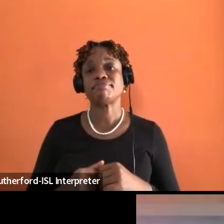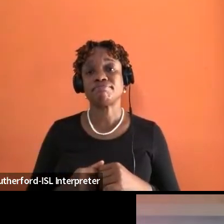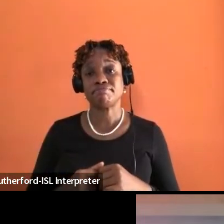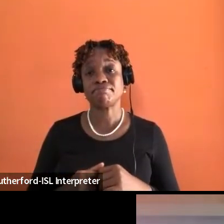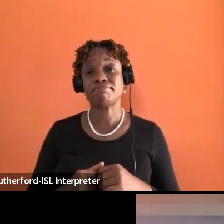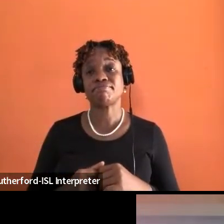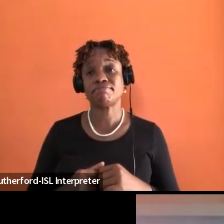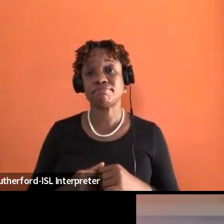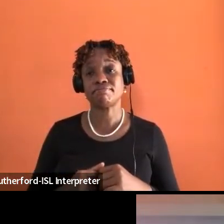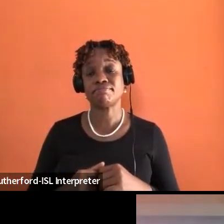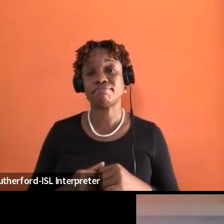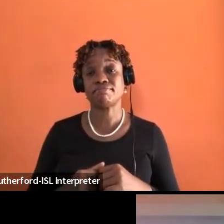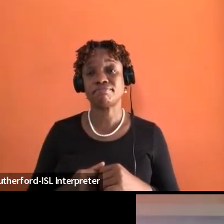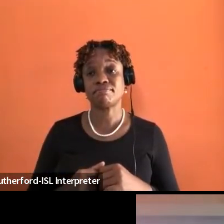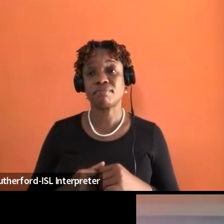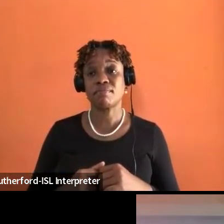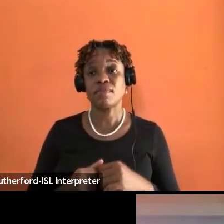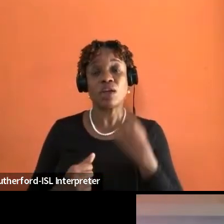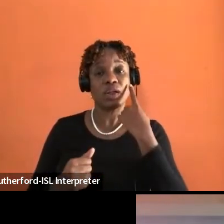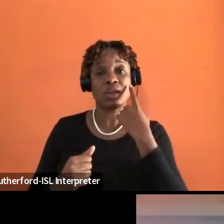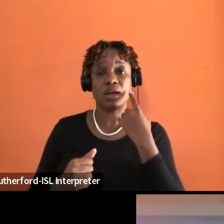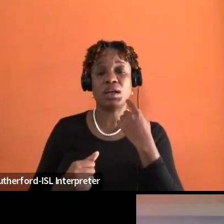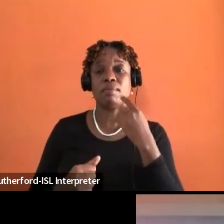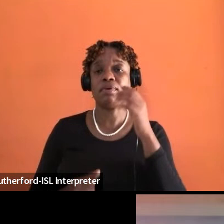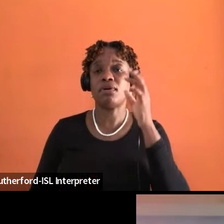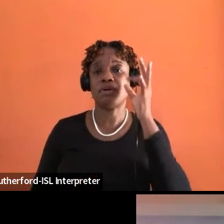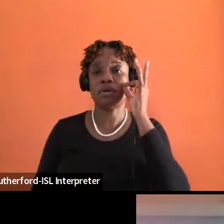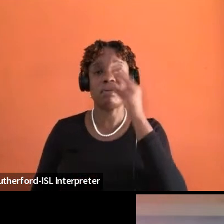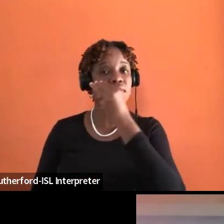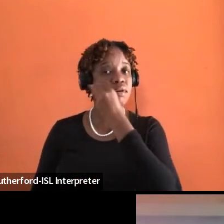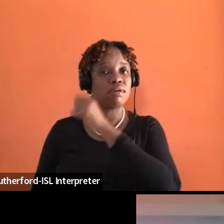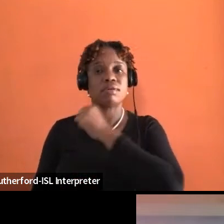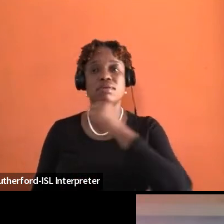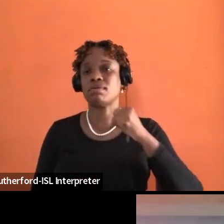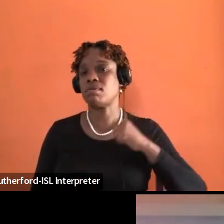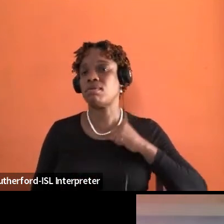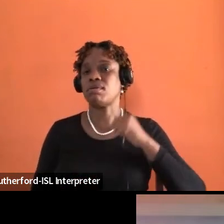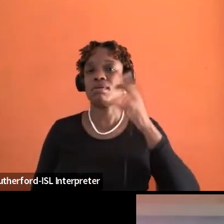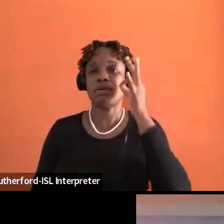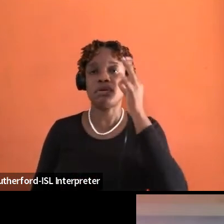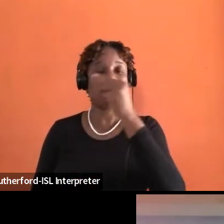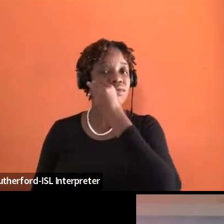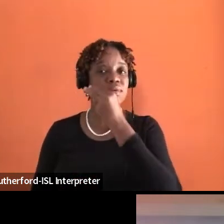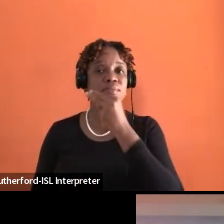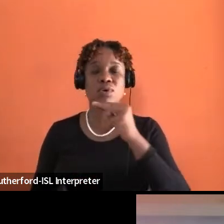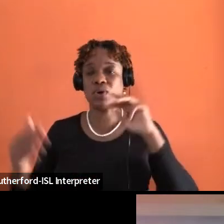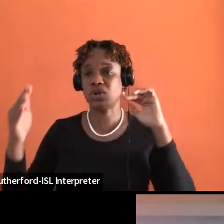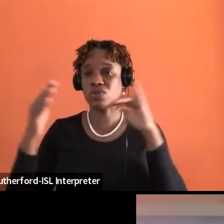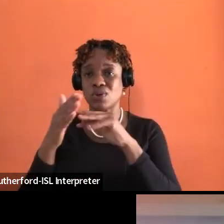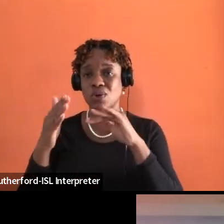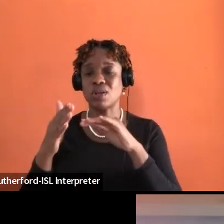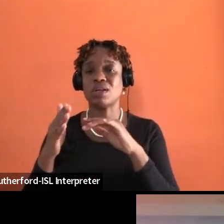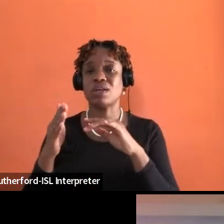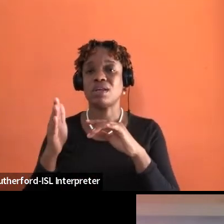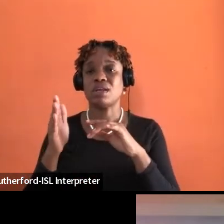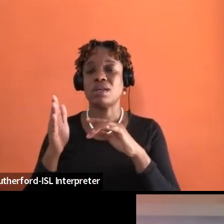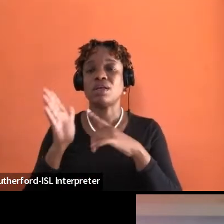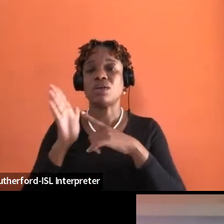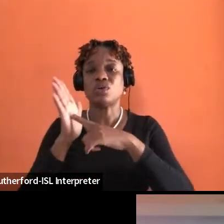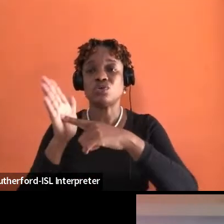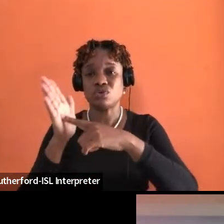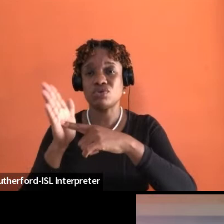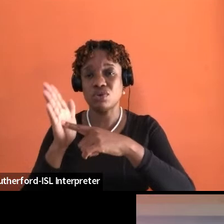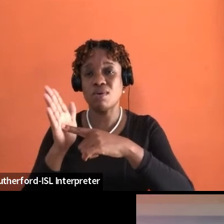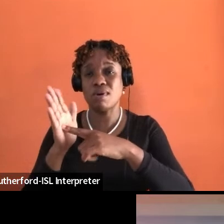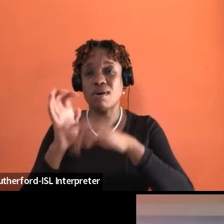study from Senator Morris in terms of the level of preparedness of our educational